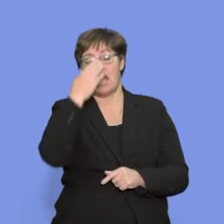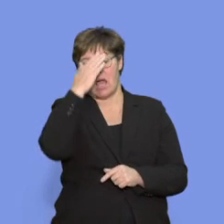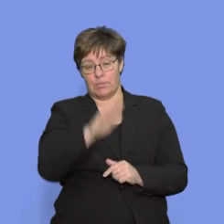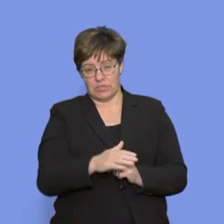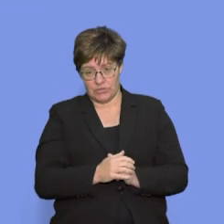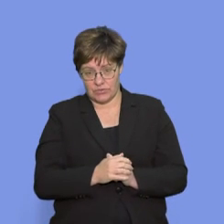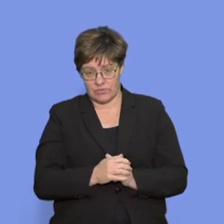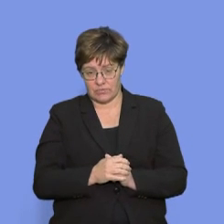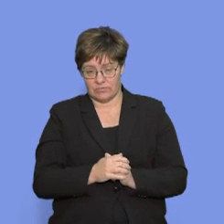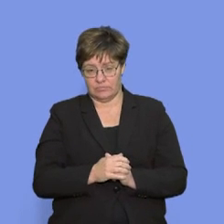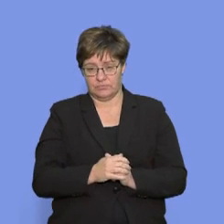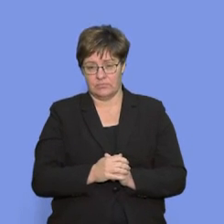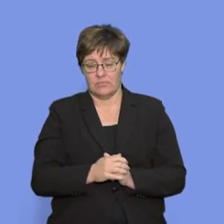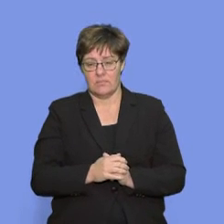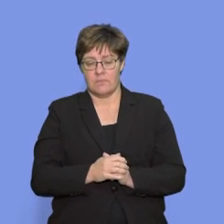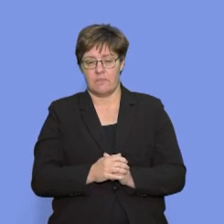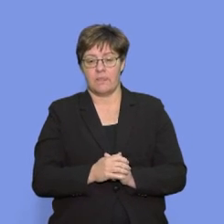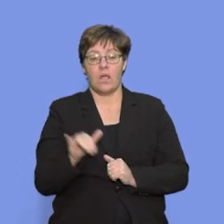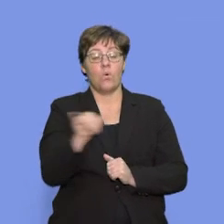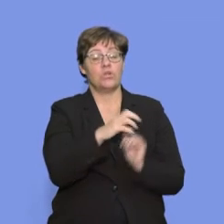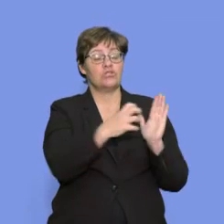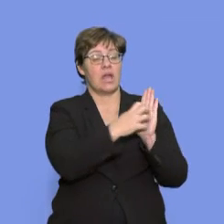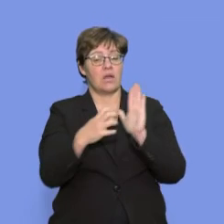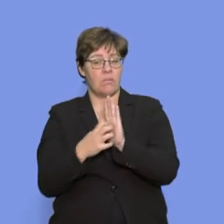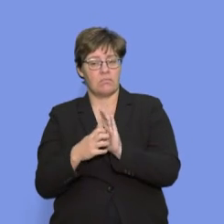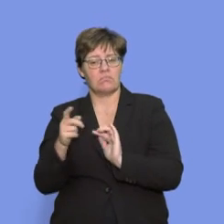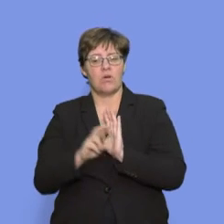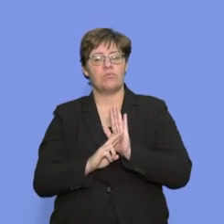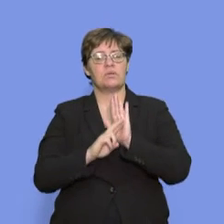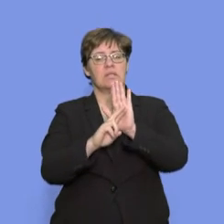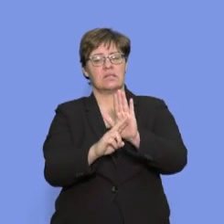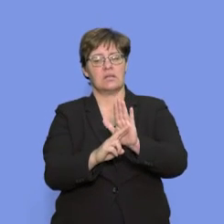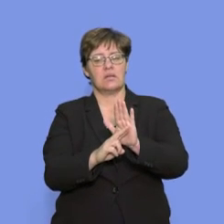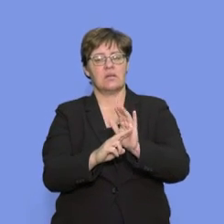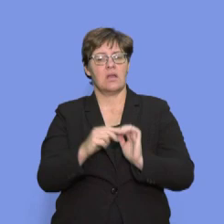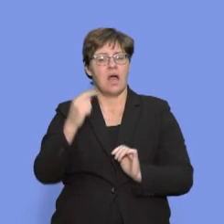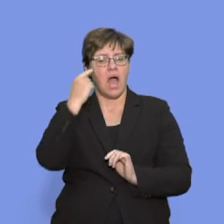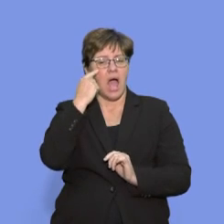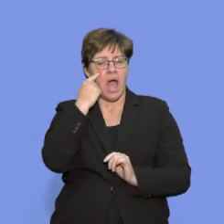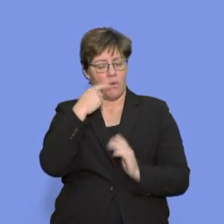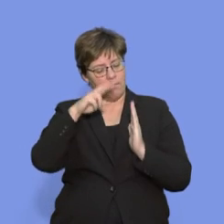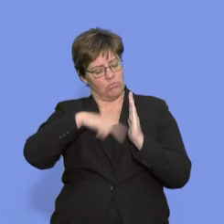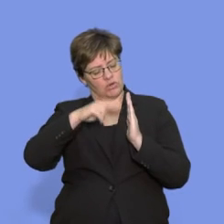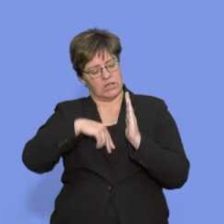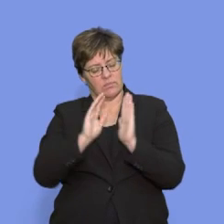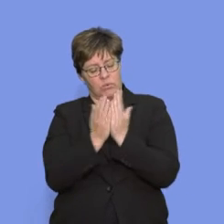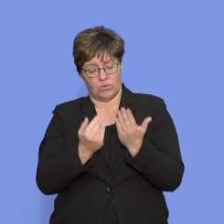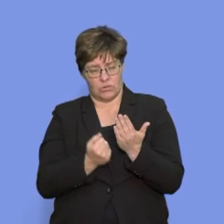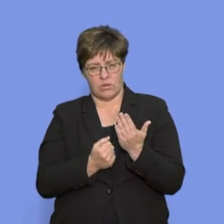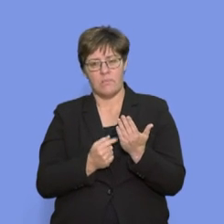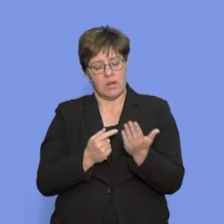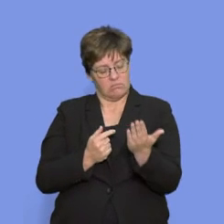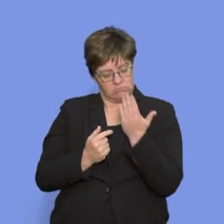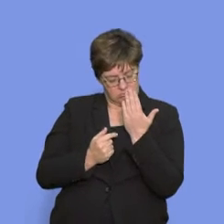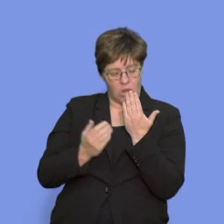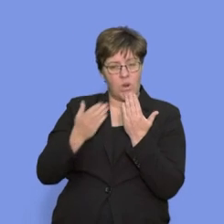Right? Which diagram 1 or 2 represents the state of the eye when a person is reading a book? When a person is reading a book, it's close by. Right, it's